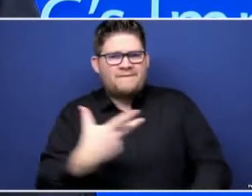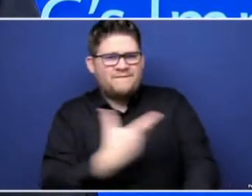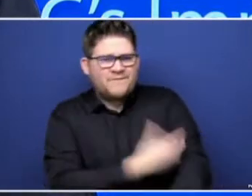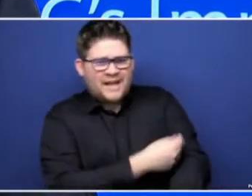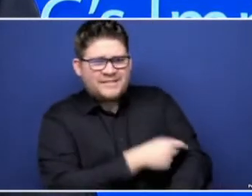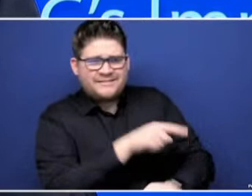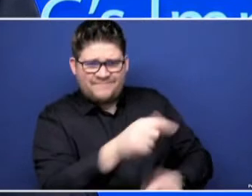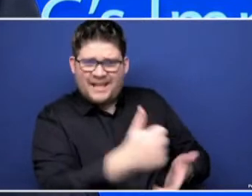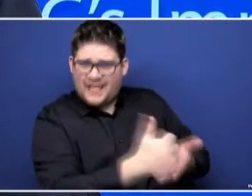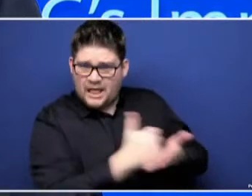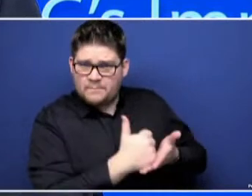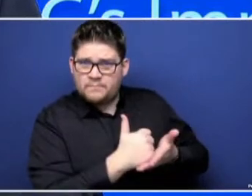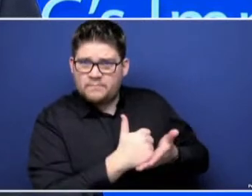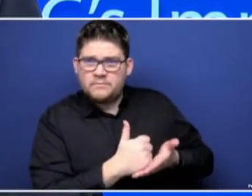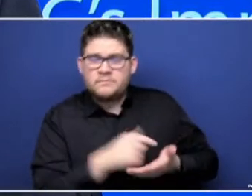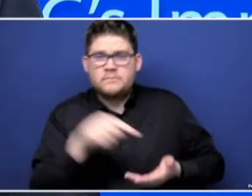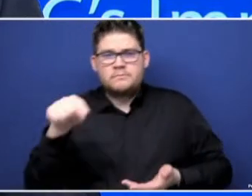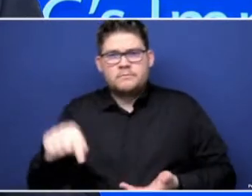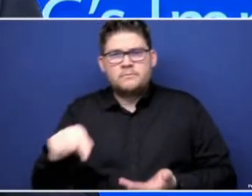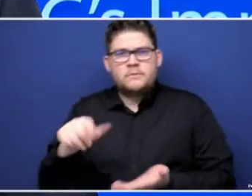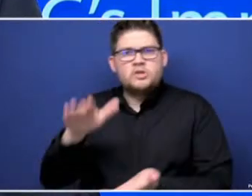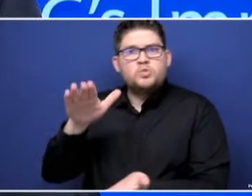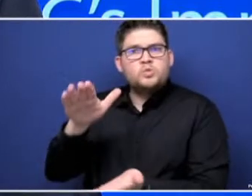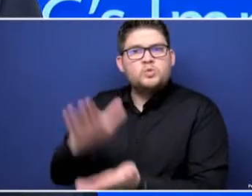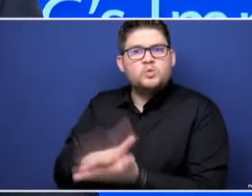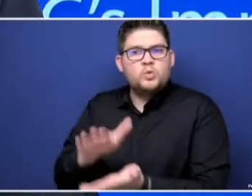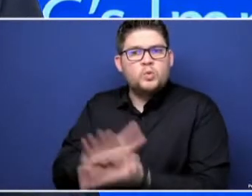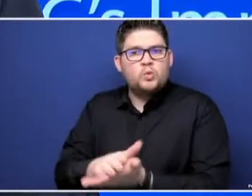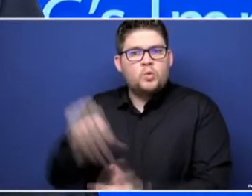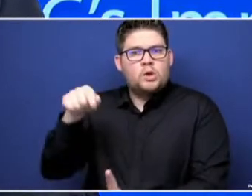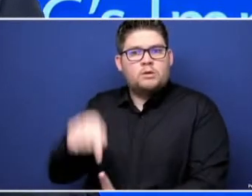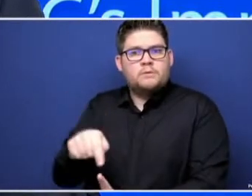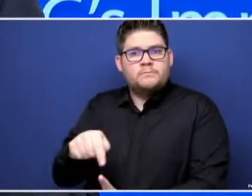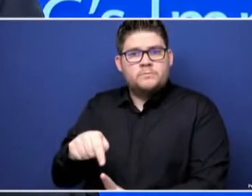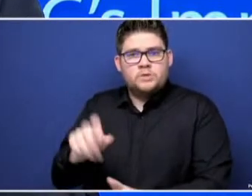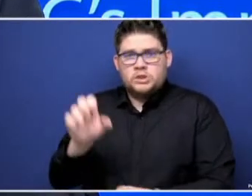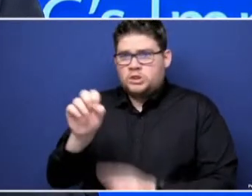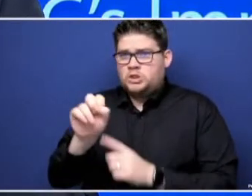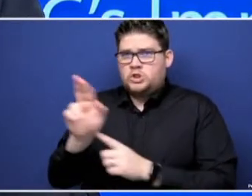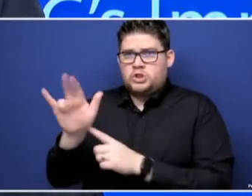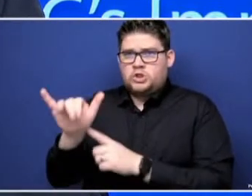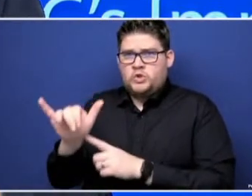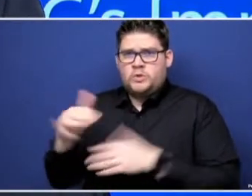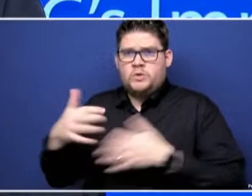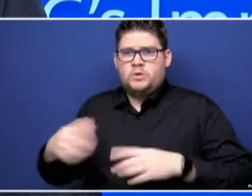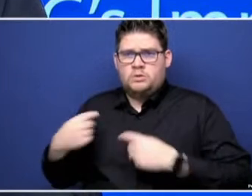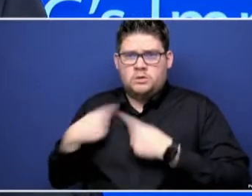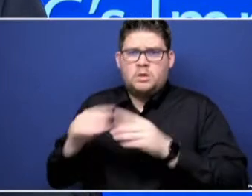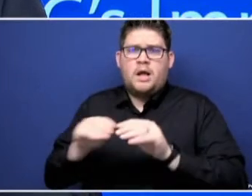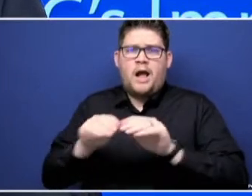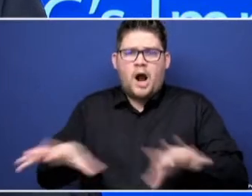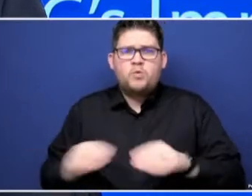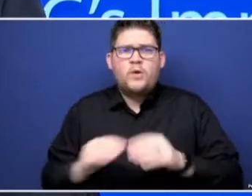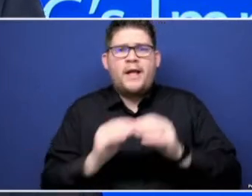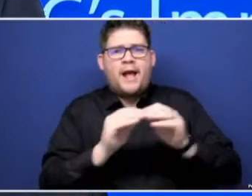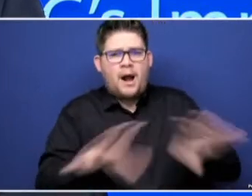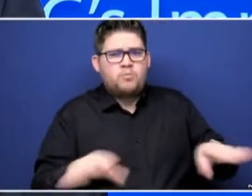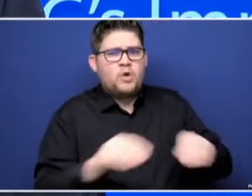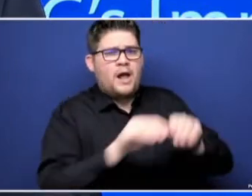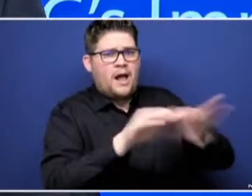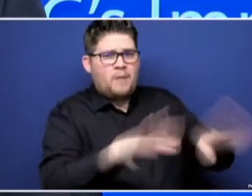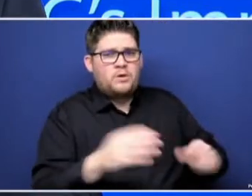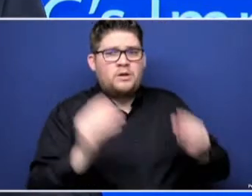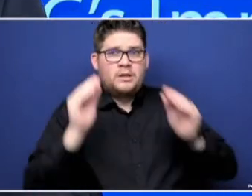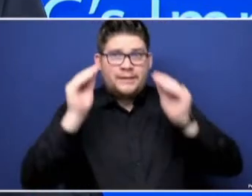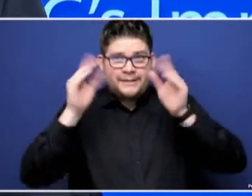and our supplies, our scarce supplies, on those areas that are most required. Will there be continued discussion about how